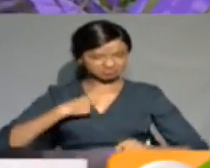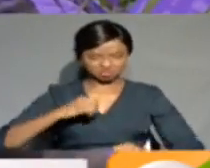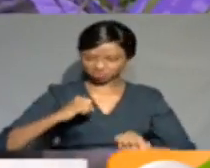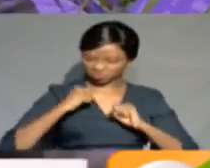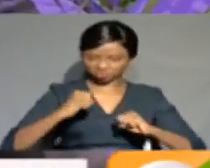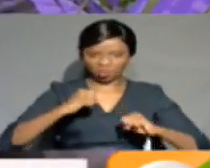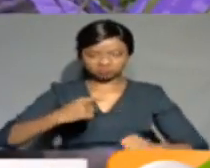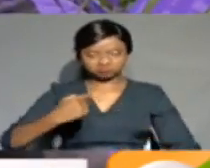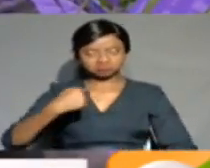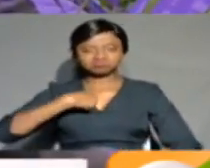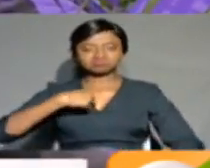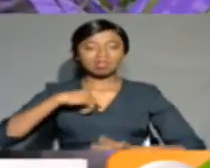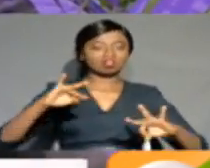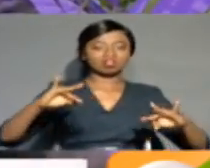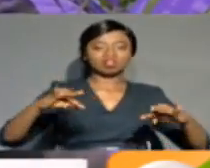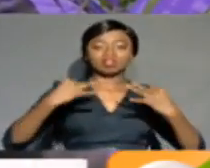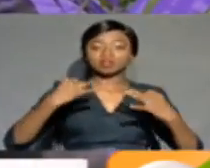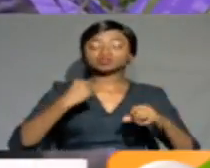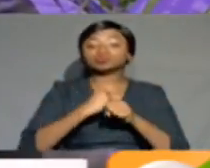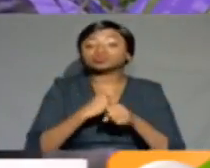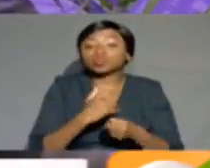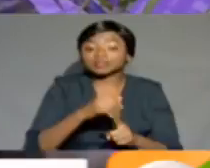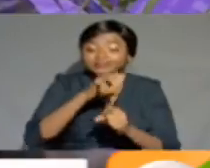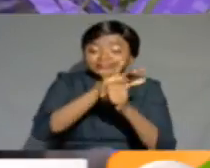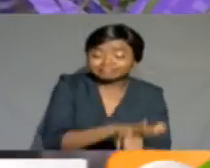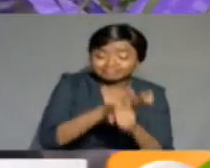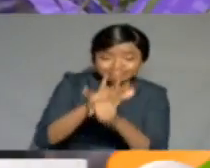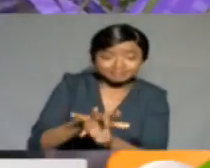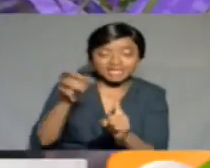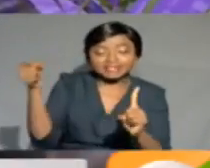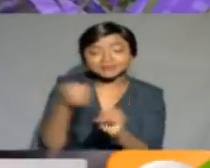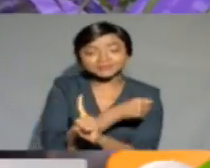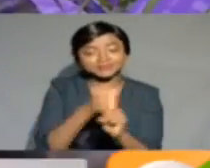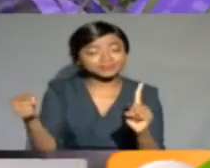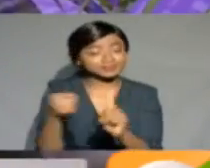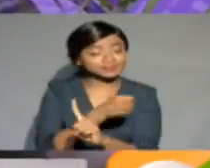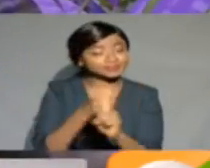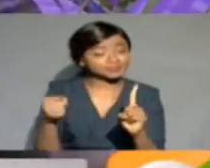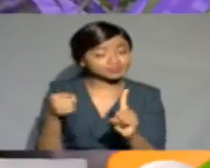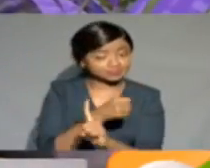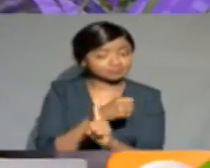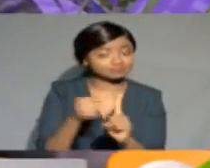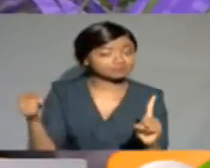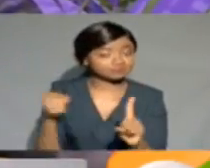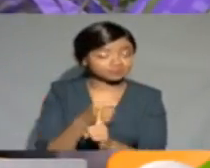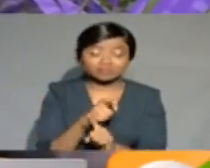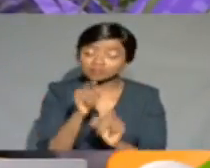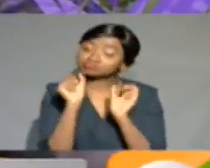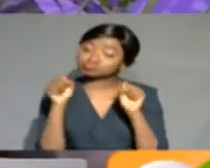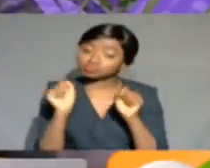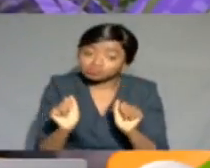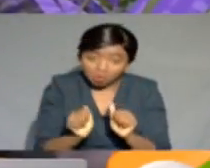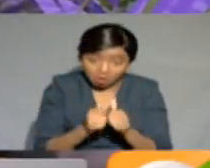want to use means that are not acceptable in school. All right. This would happen.